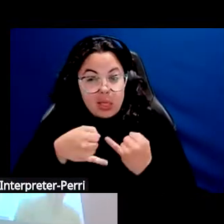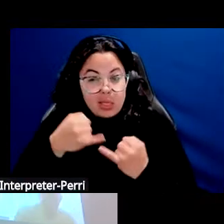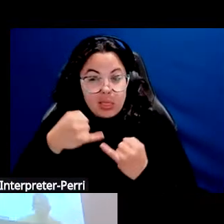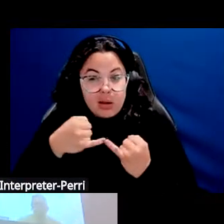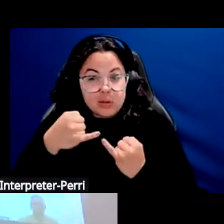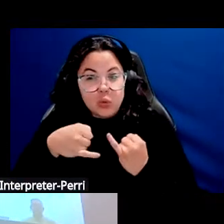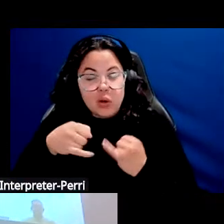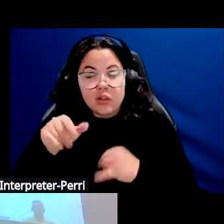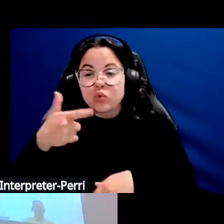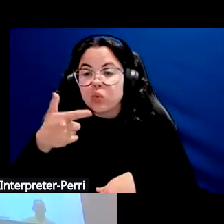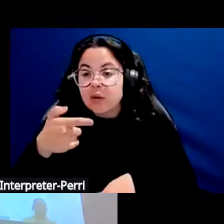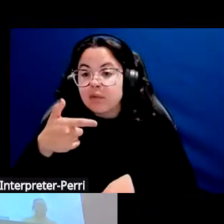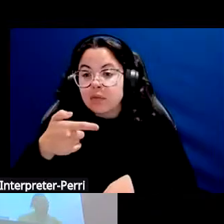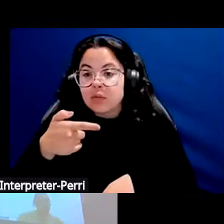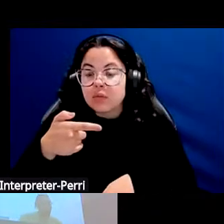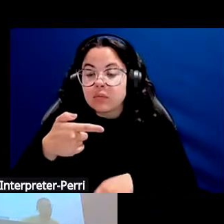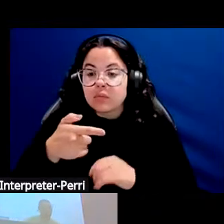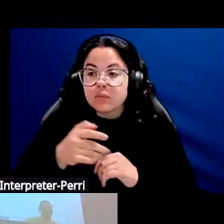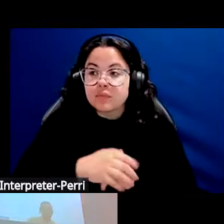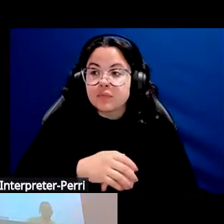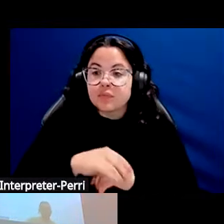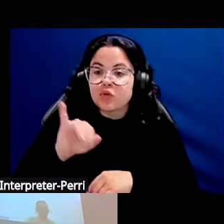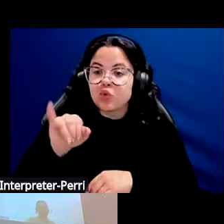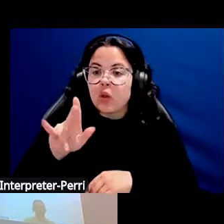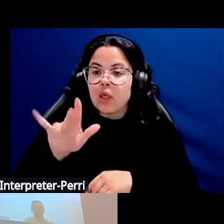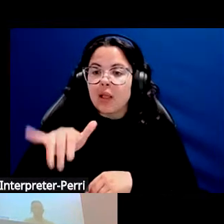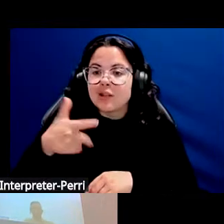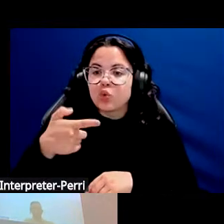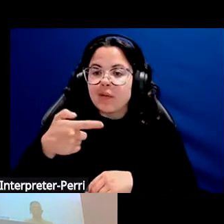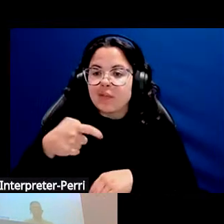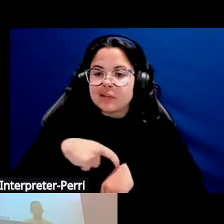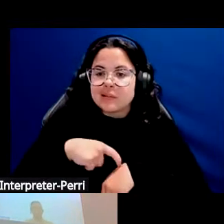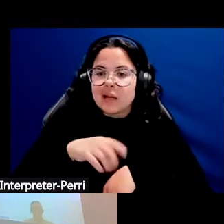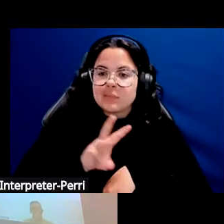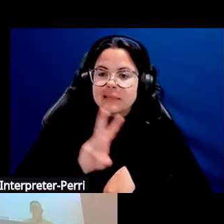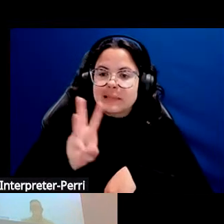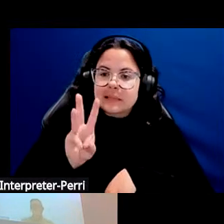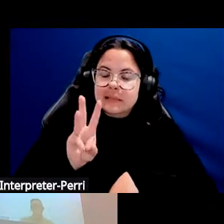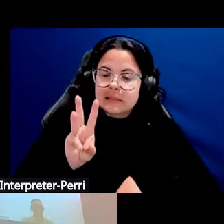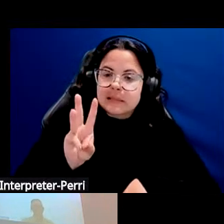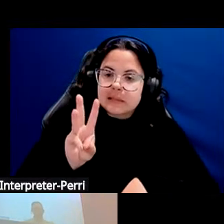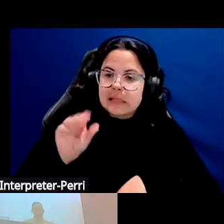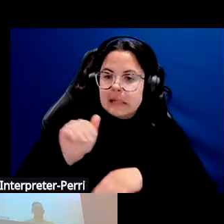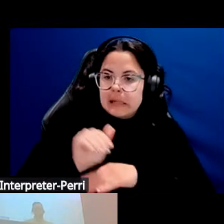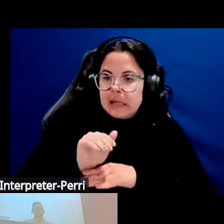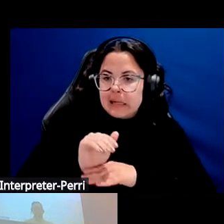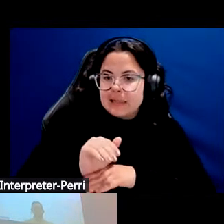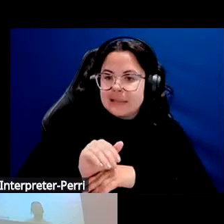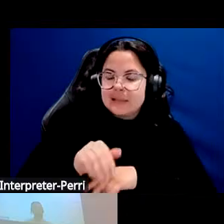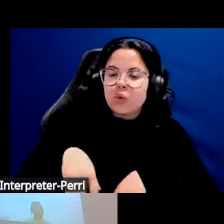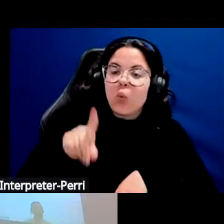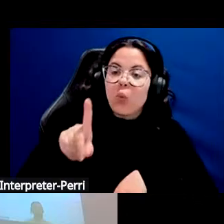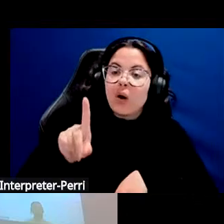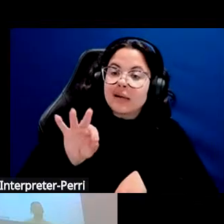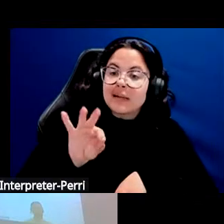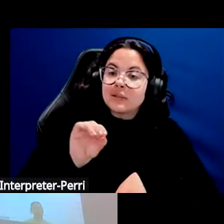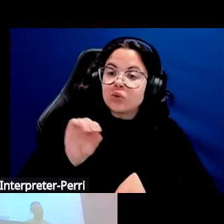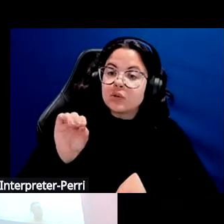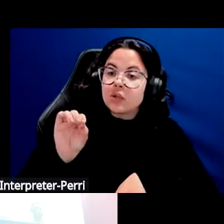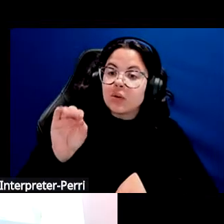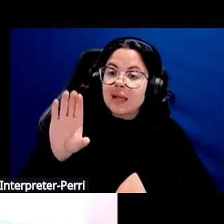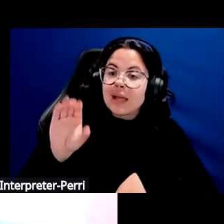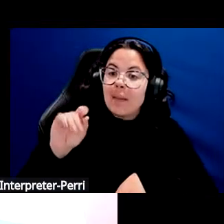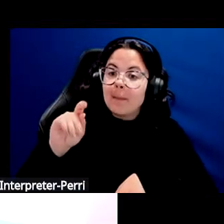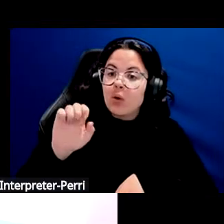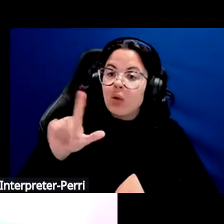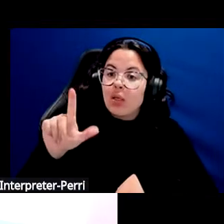the 21st of July at 6 p.m. And that address is 1900 Capitol Avenue